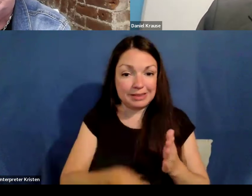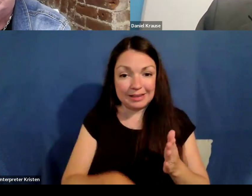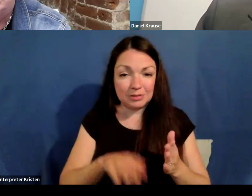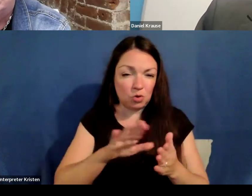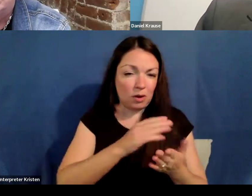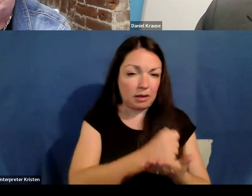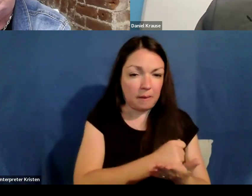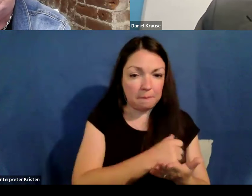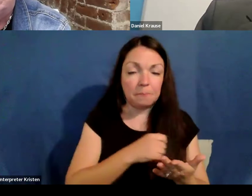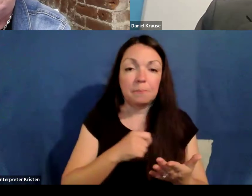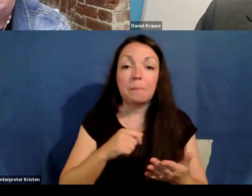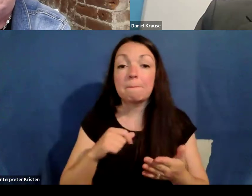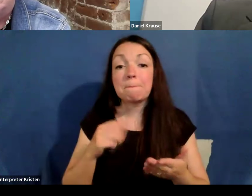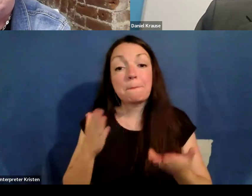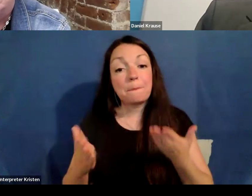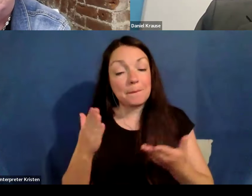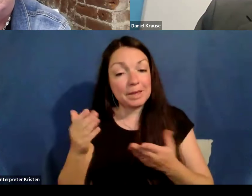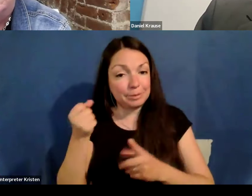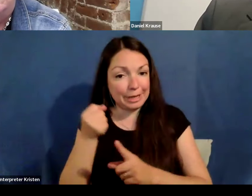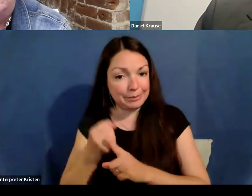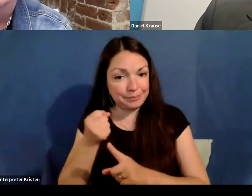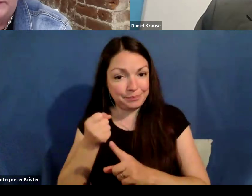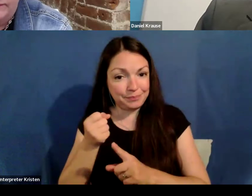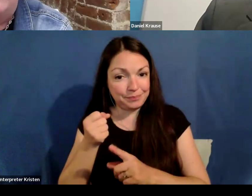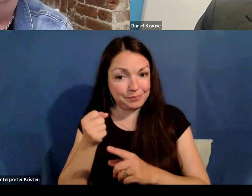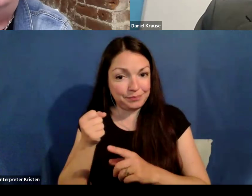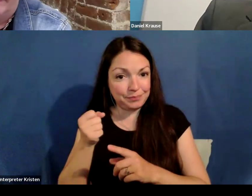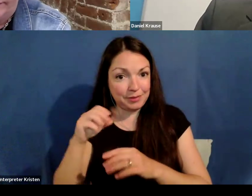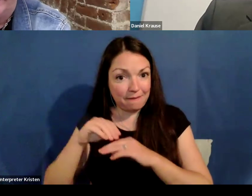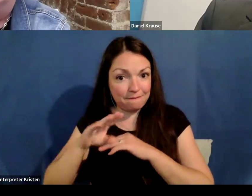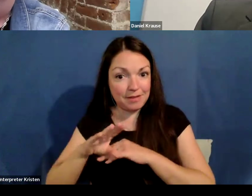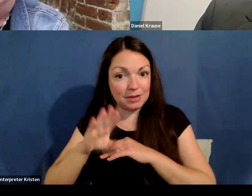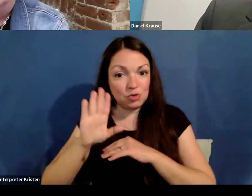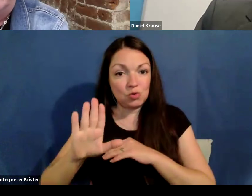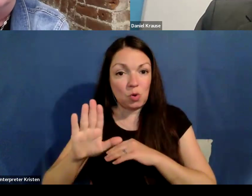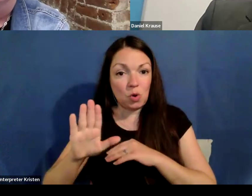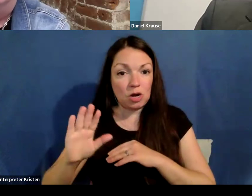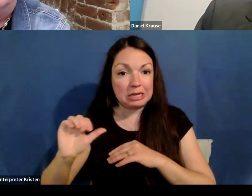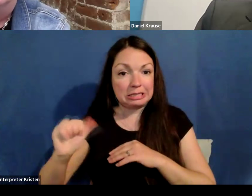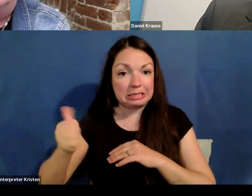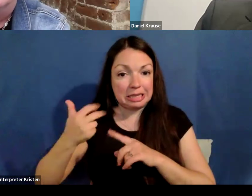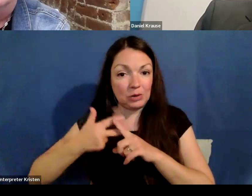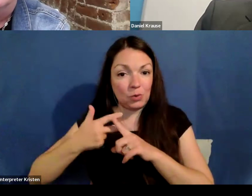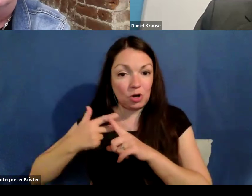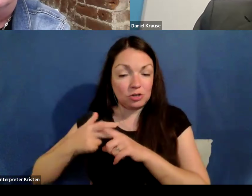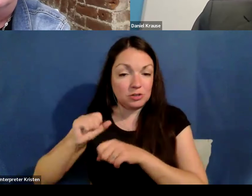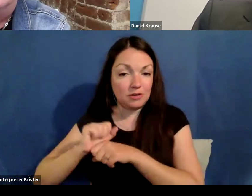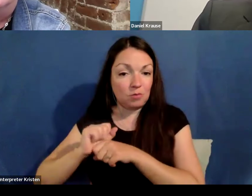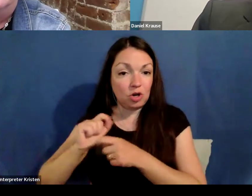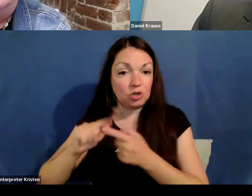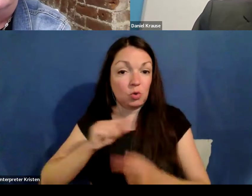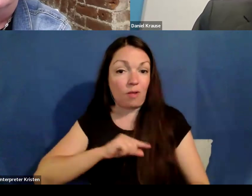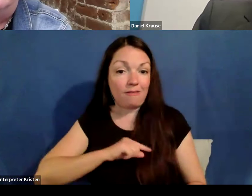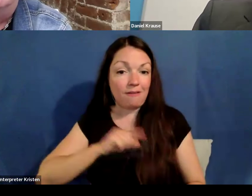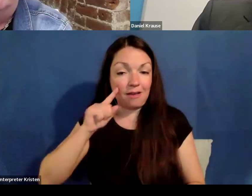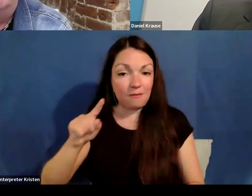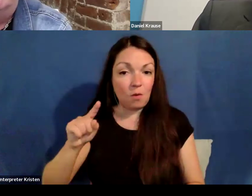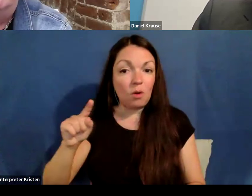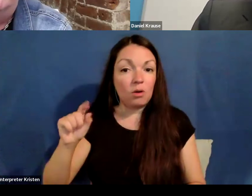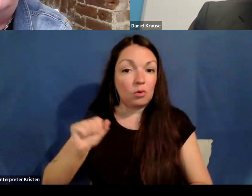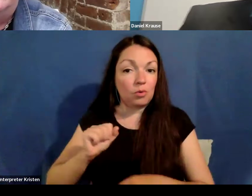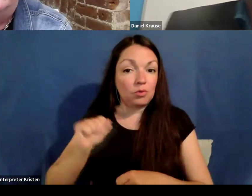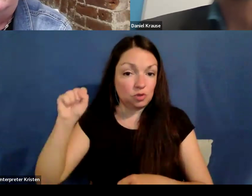incomes, that may impact your 10 quarters of work to qualify for Social Security.